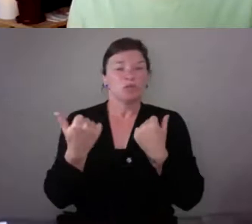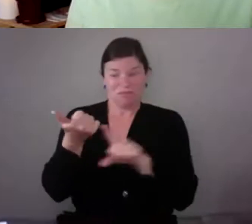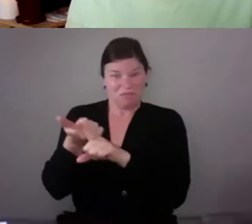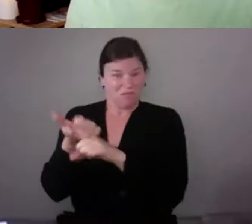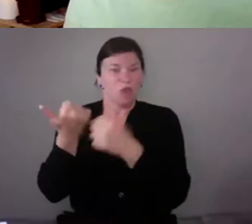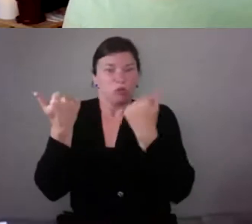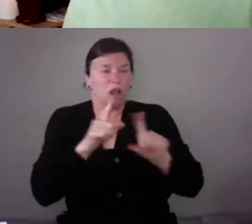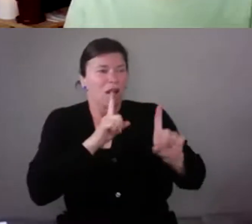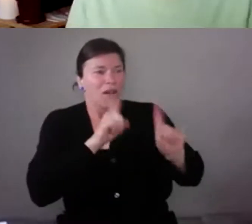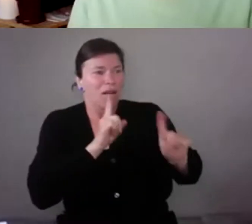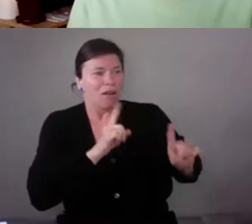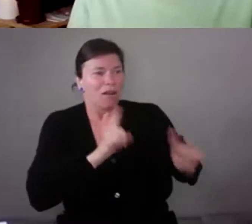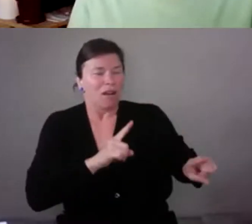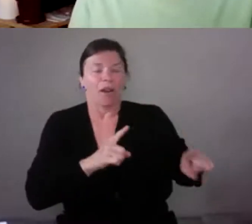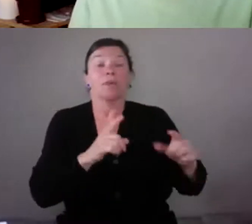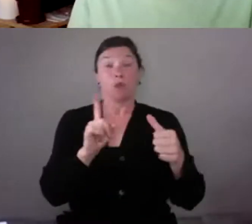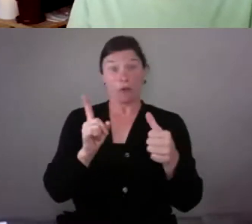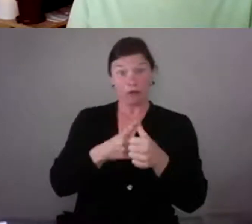after the interview with Corey today.